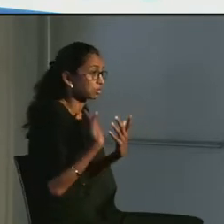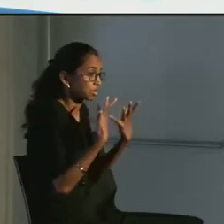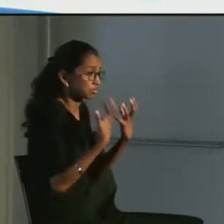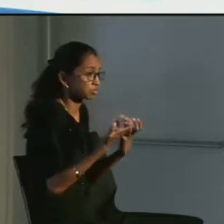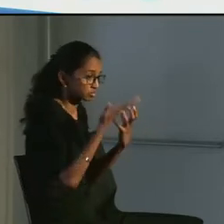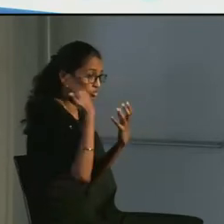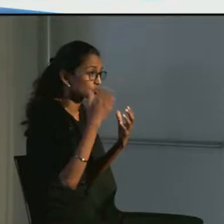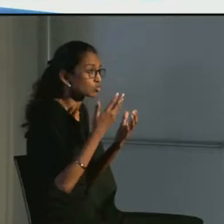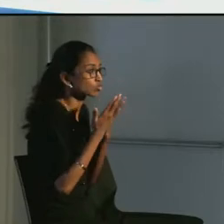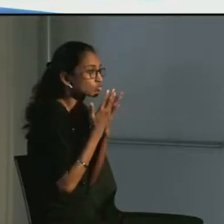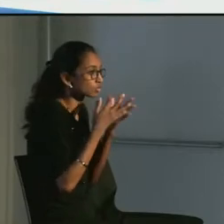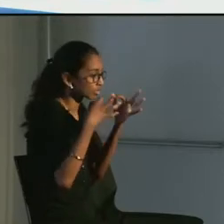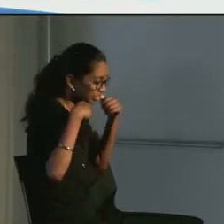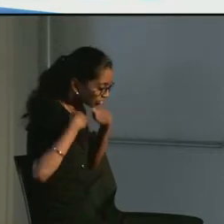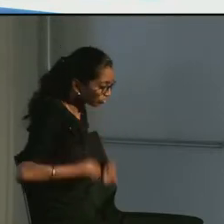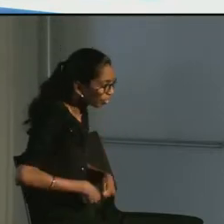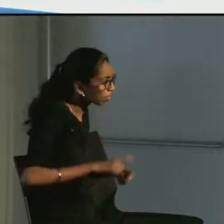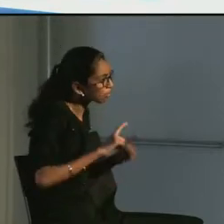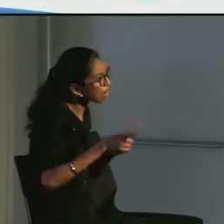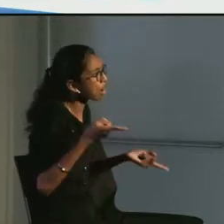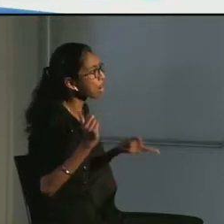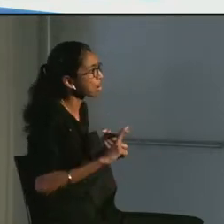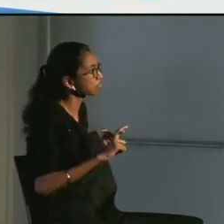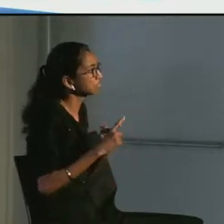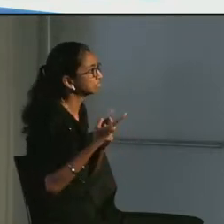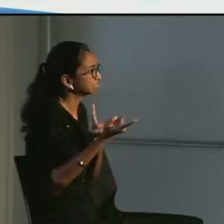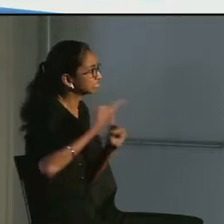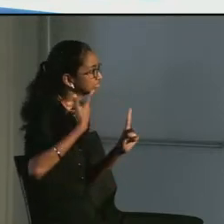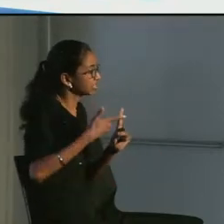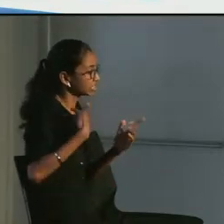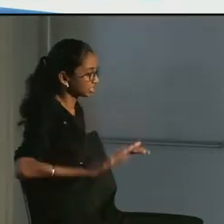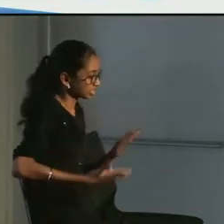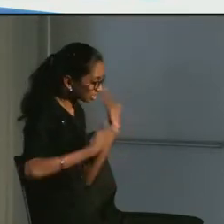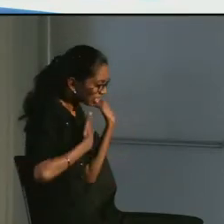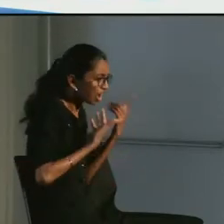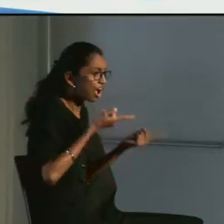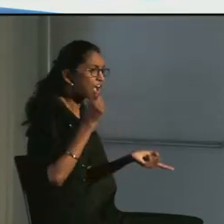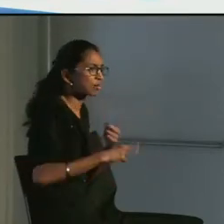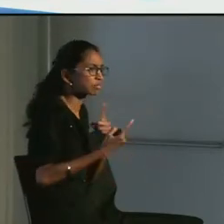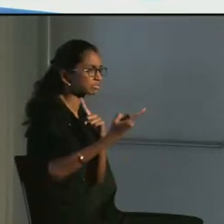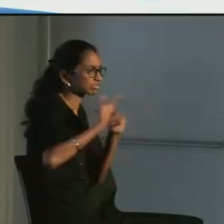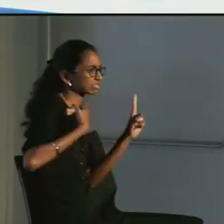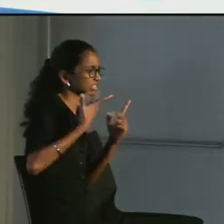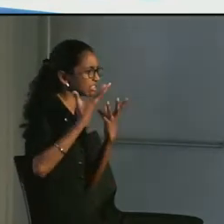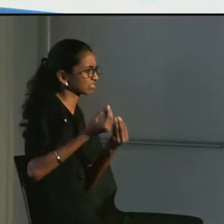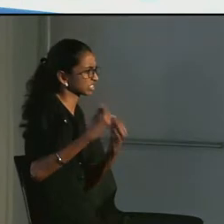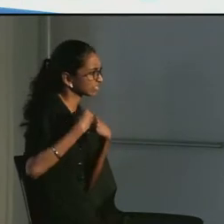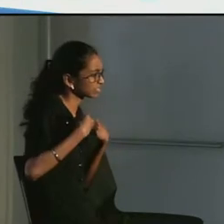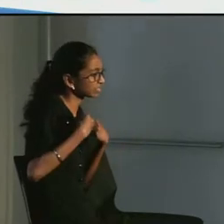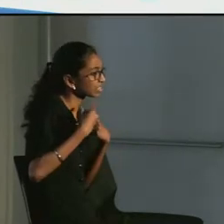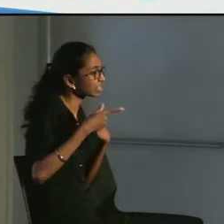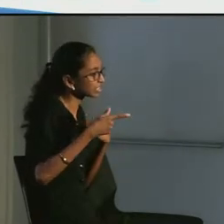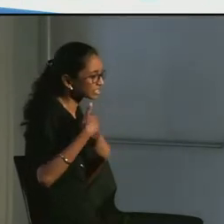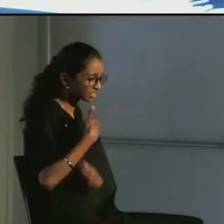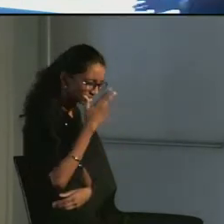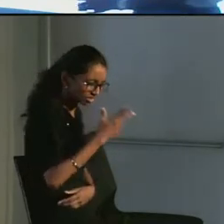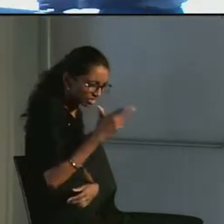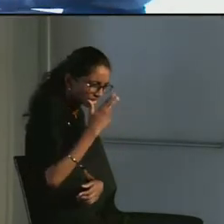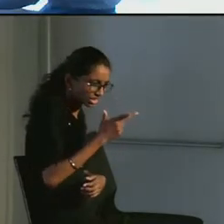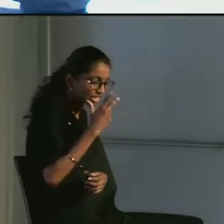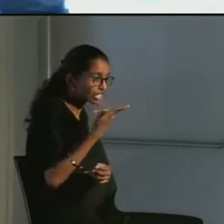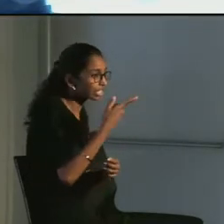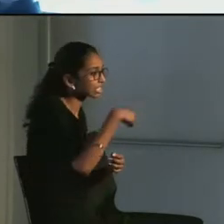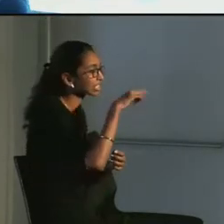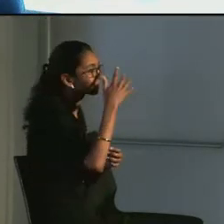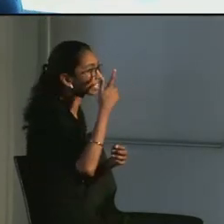school uniform and it still happened. And I was wearing my sari and it still happened. And I started paying attention to that, the fact that we